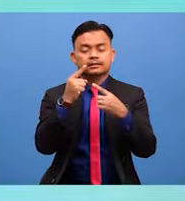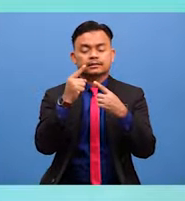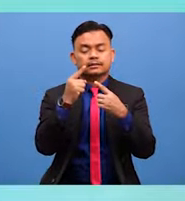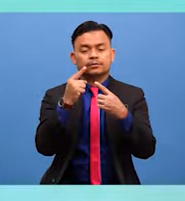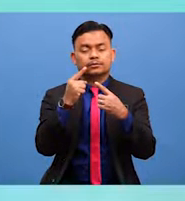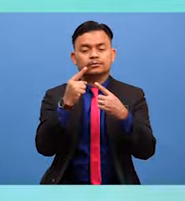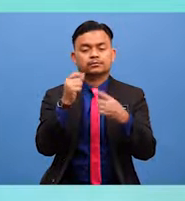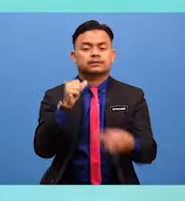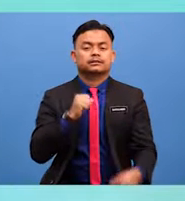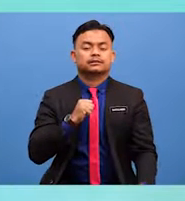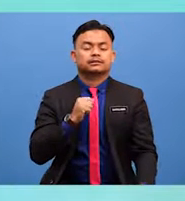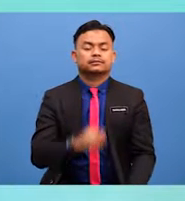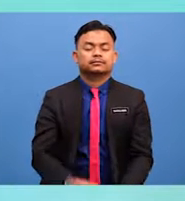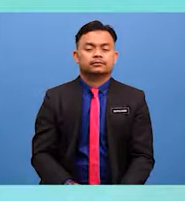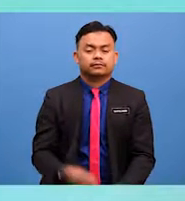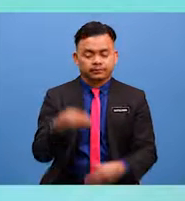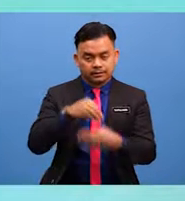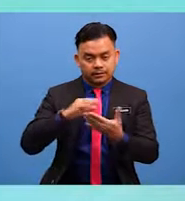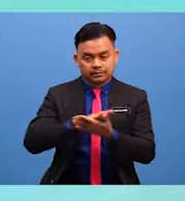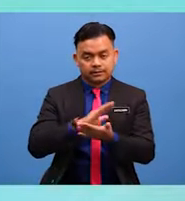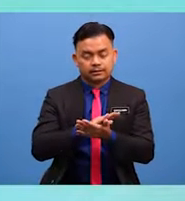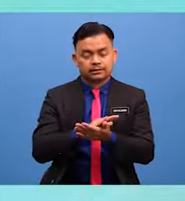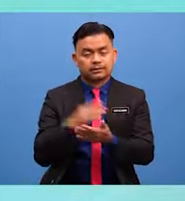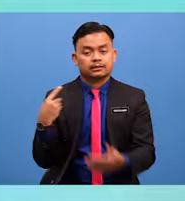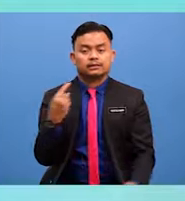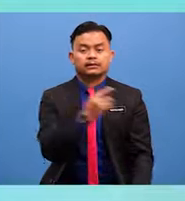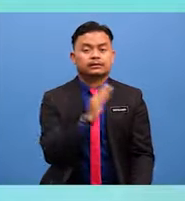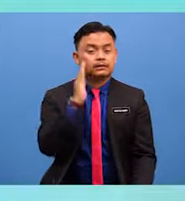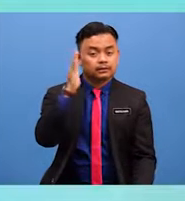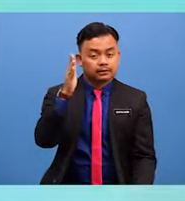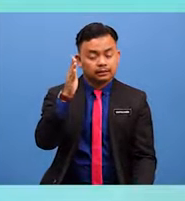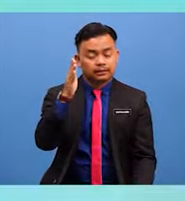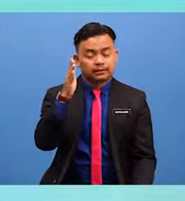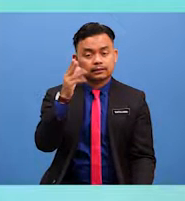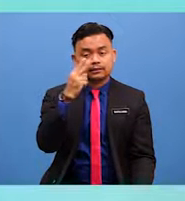own first. We will check the answers later.